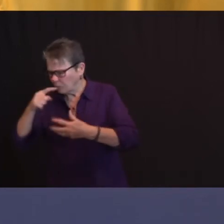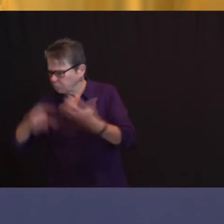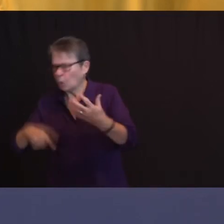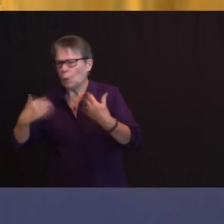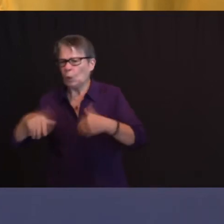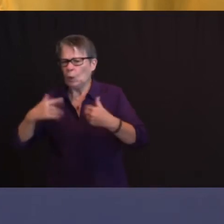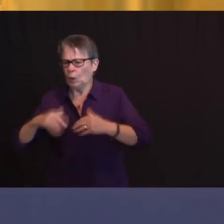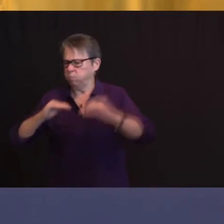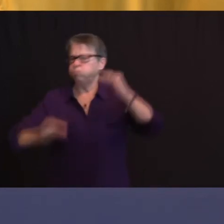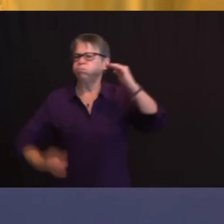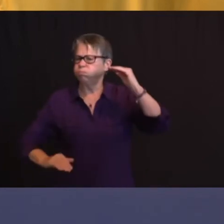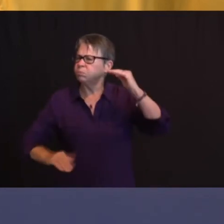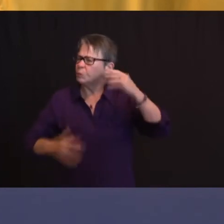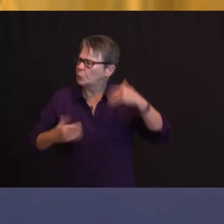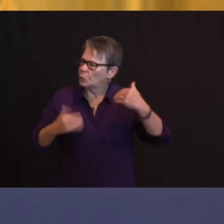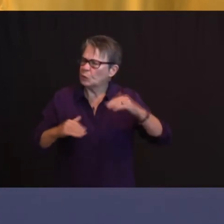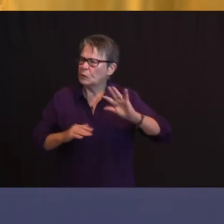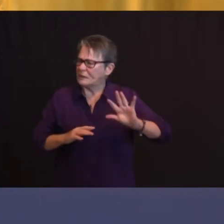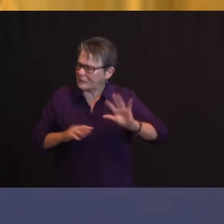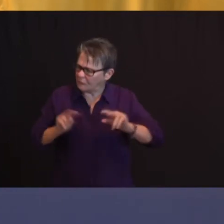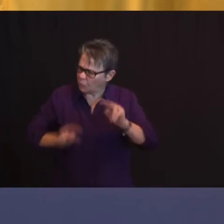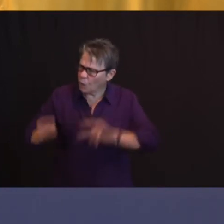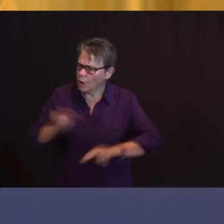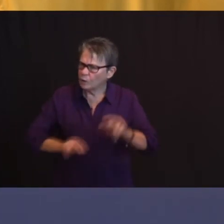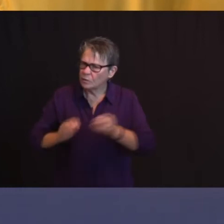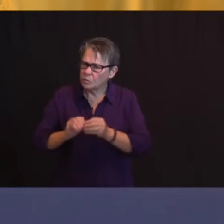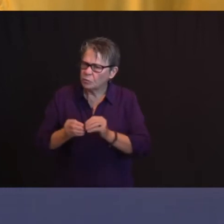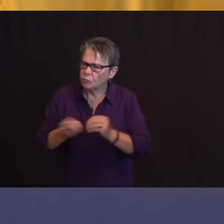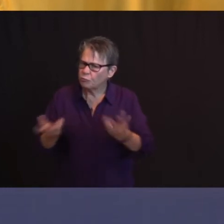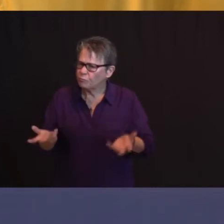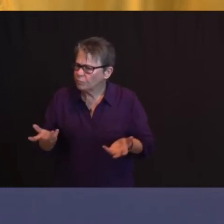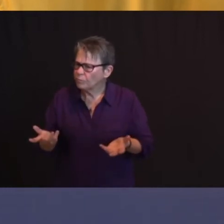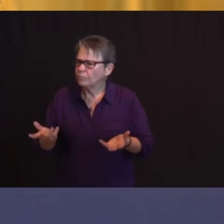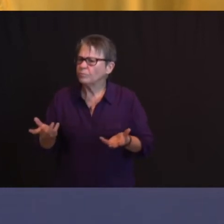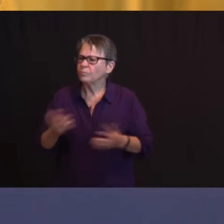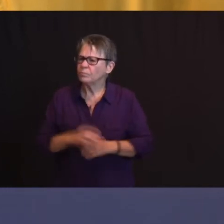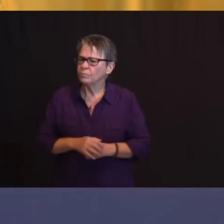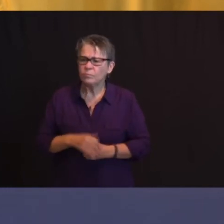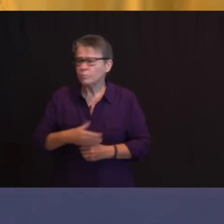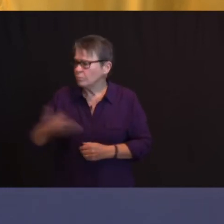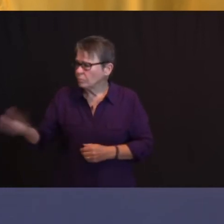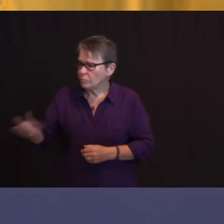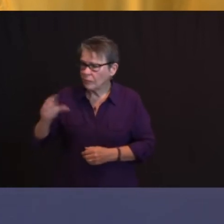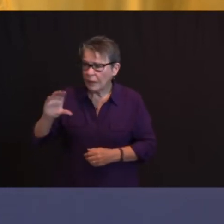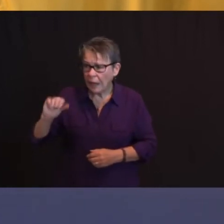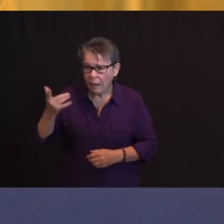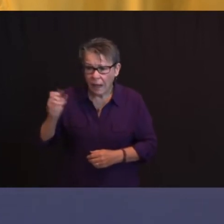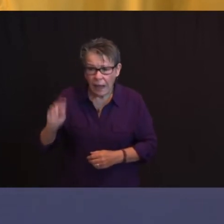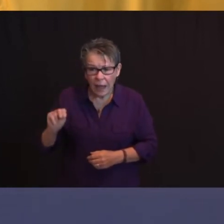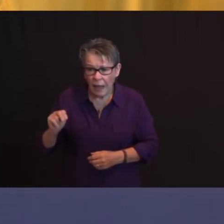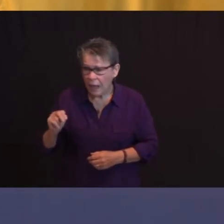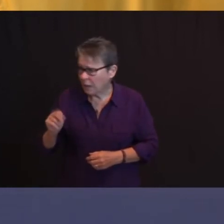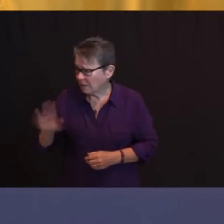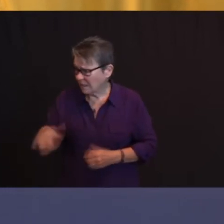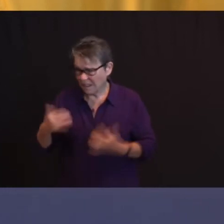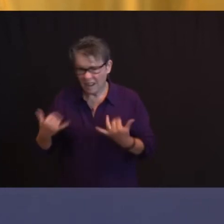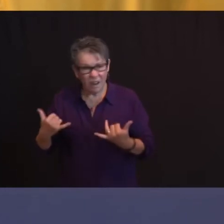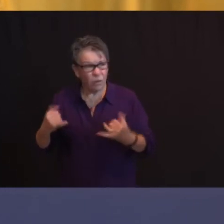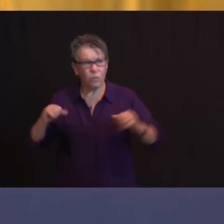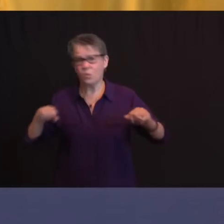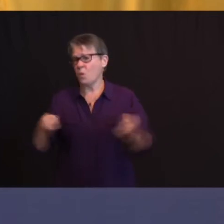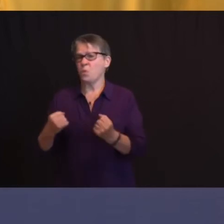the awful inequities that it has unearthed. Pat, the weather, I think, is colder than I probably would have predicted on Monday. I think I